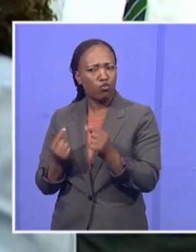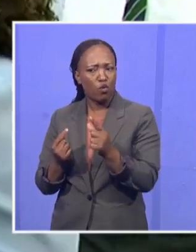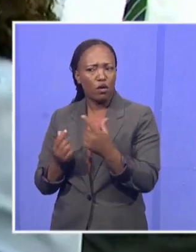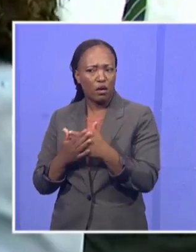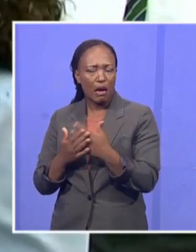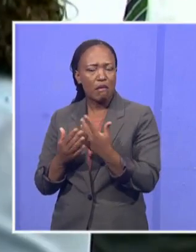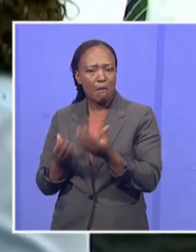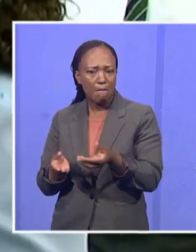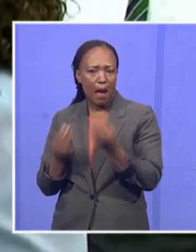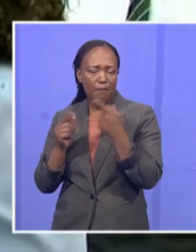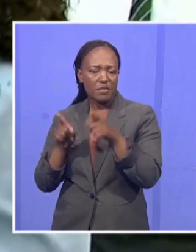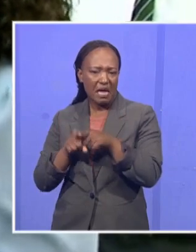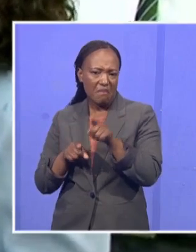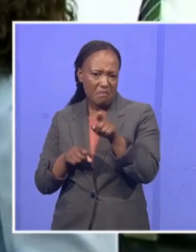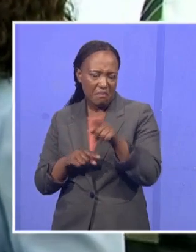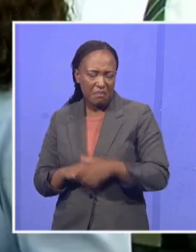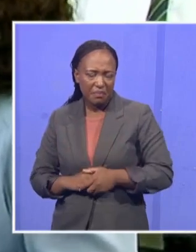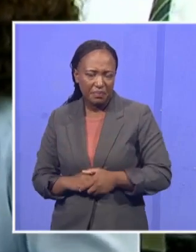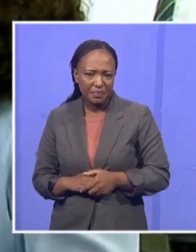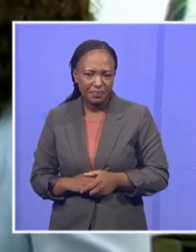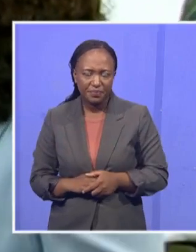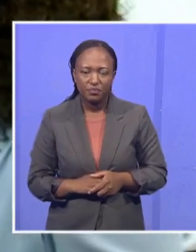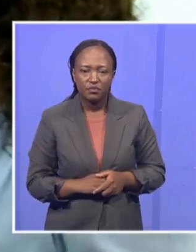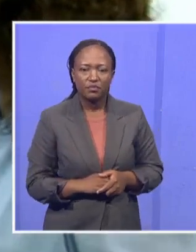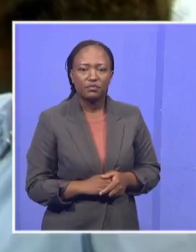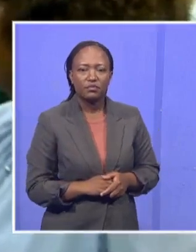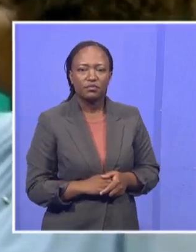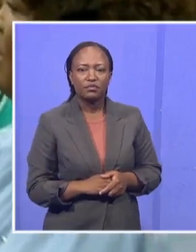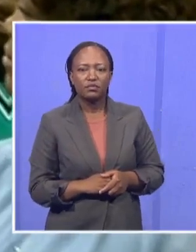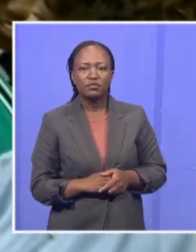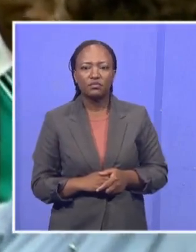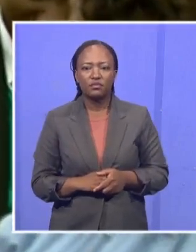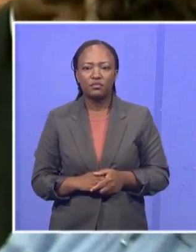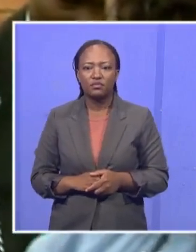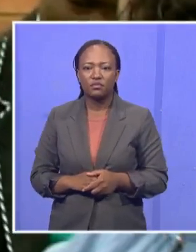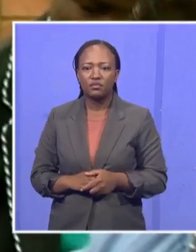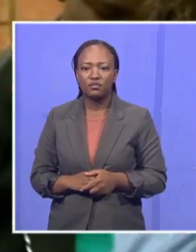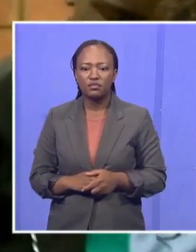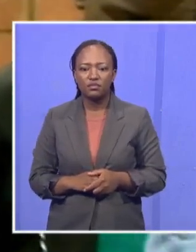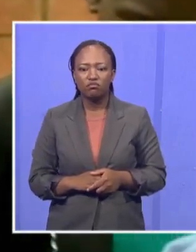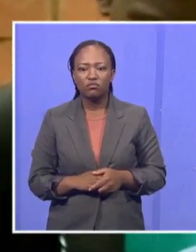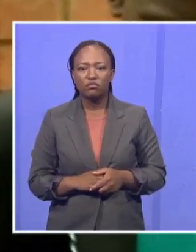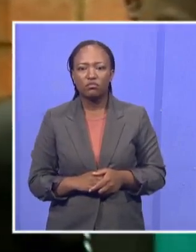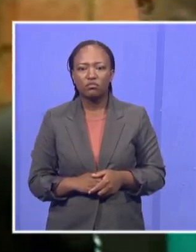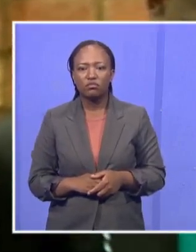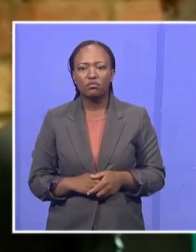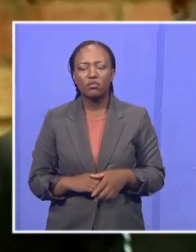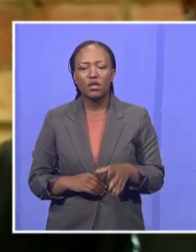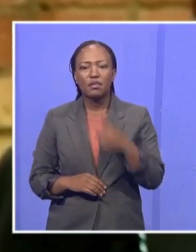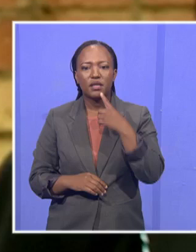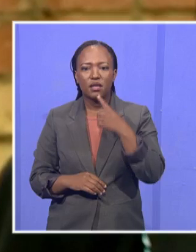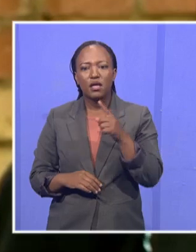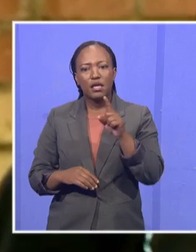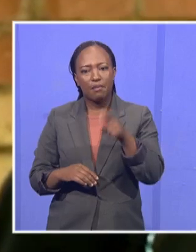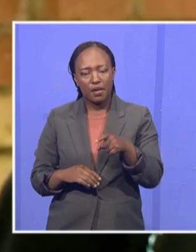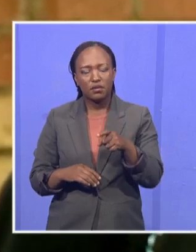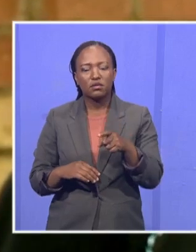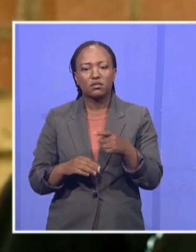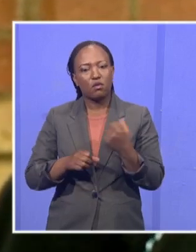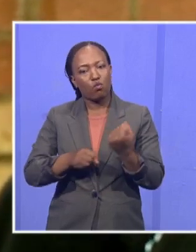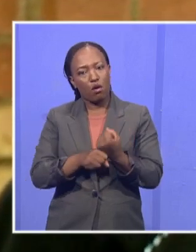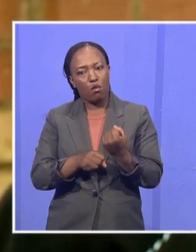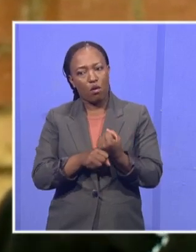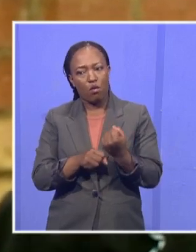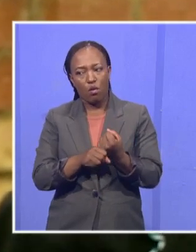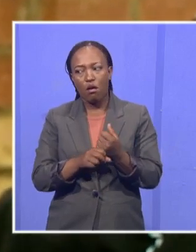in your shoes? What I can say is that they have to put much effort in their books so that they can achieve